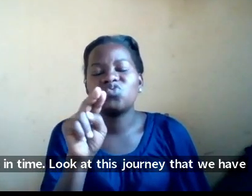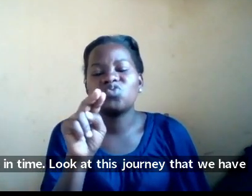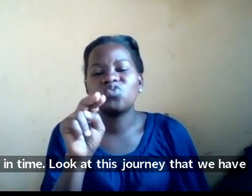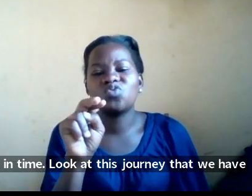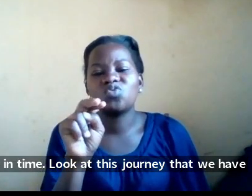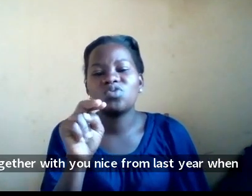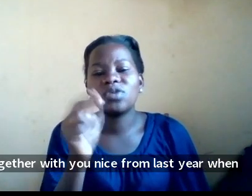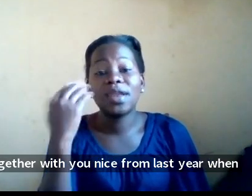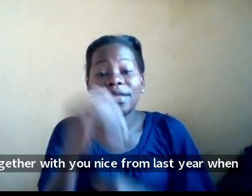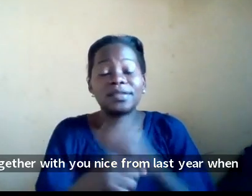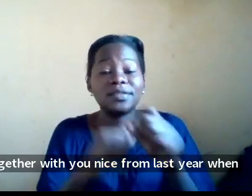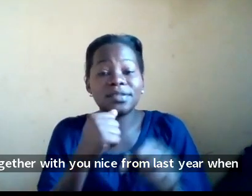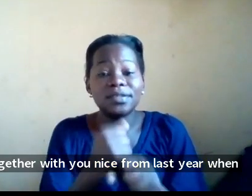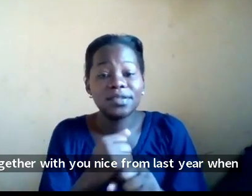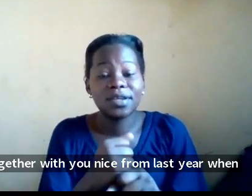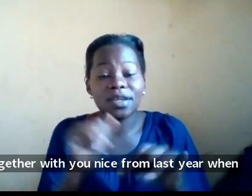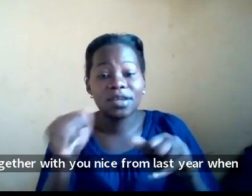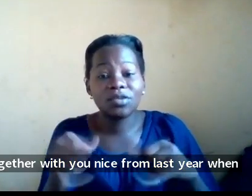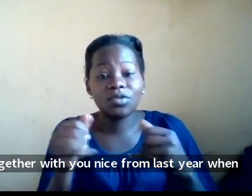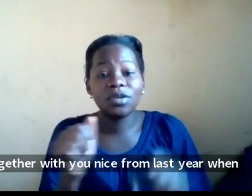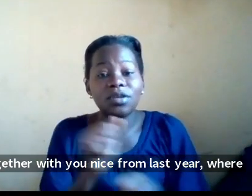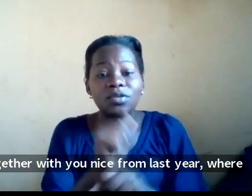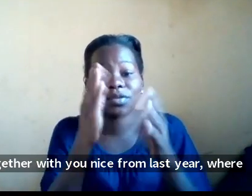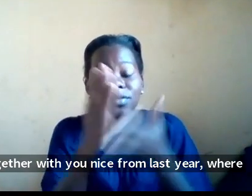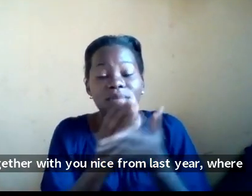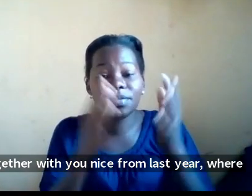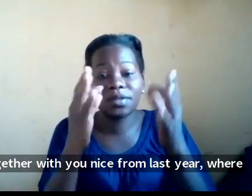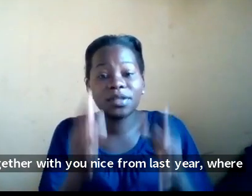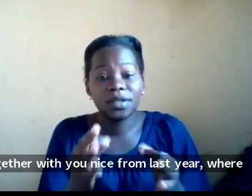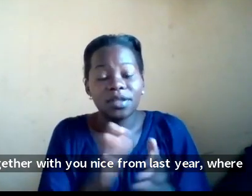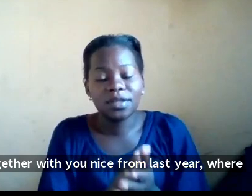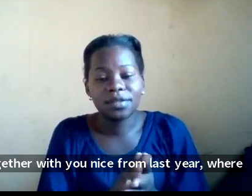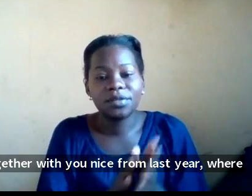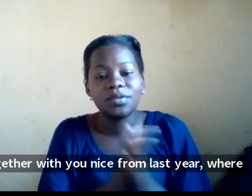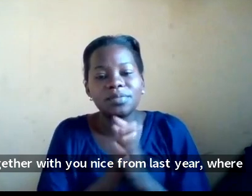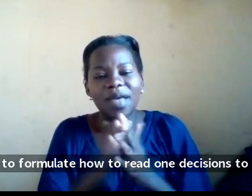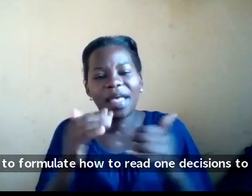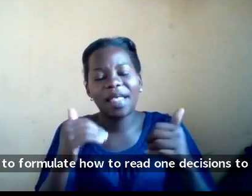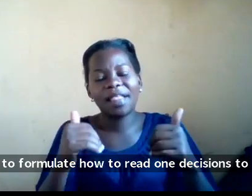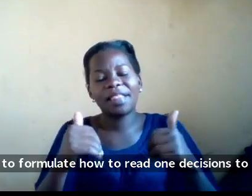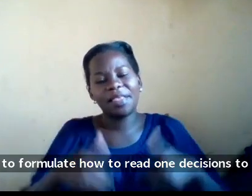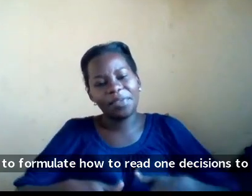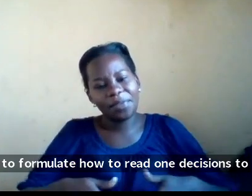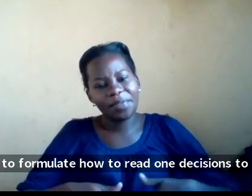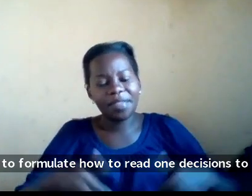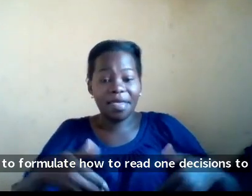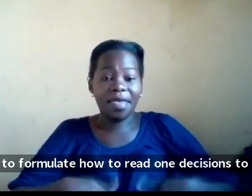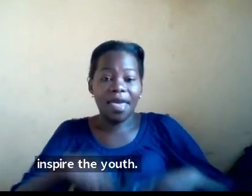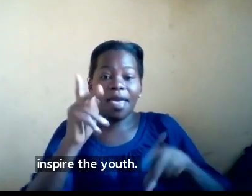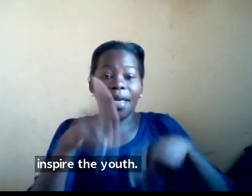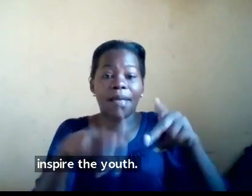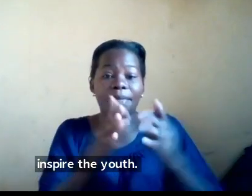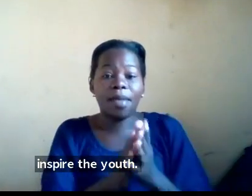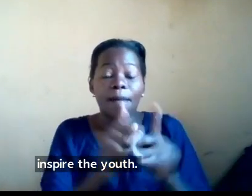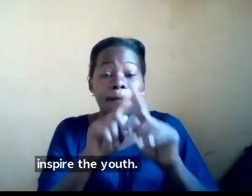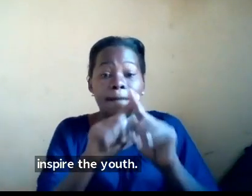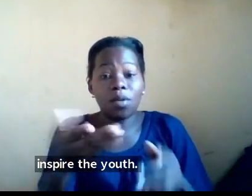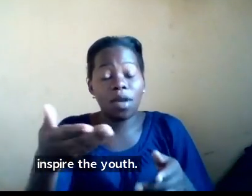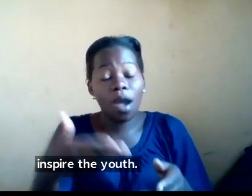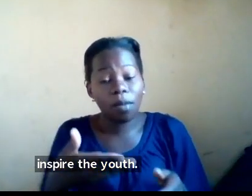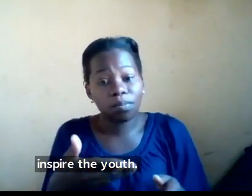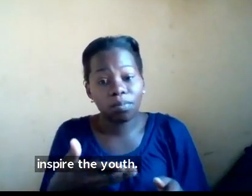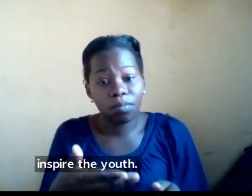year, where we're trying to formulate how do we run these sessions to inspire the youth, to inspire these young people. But we had